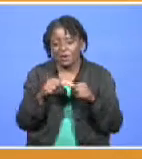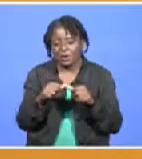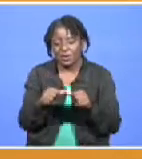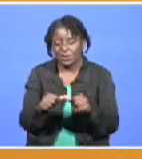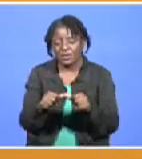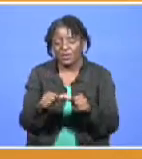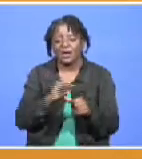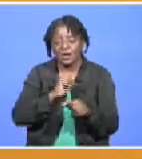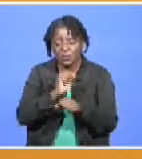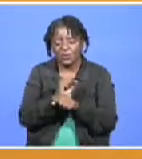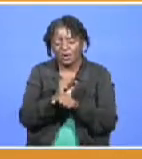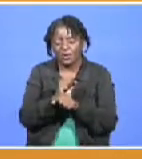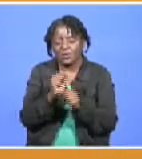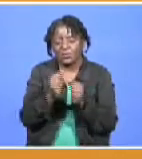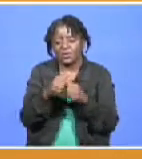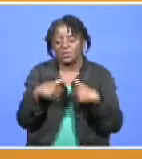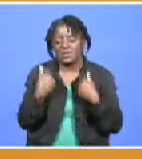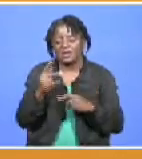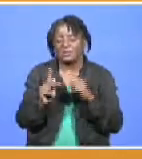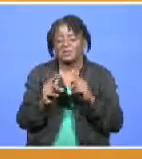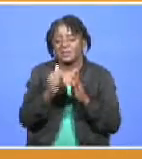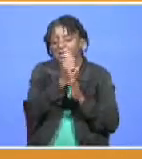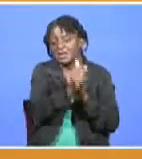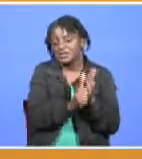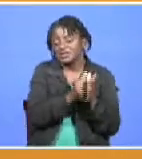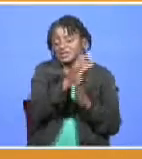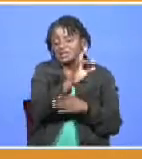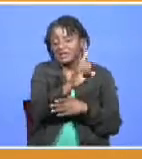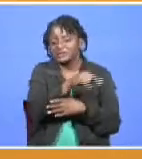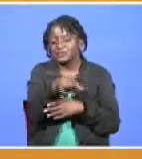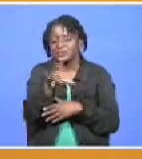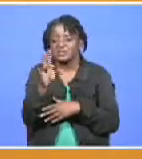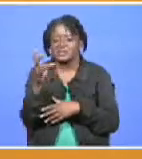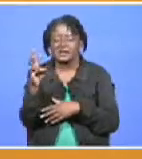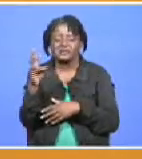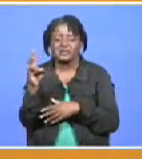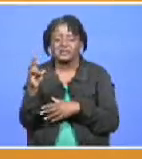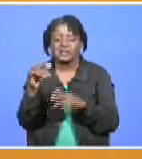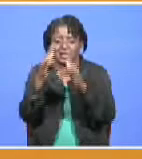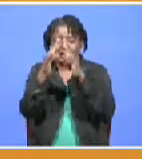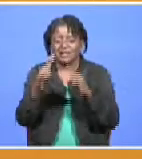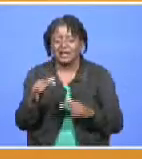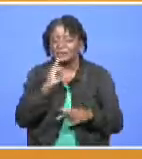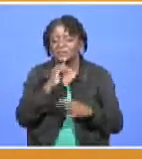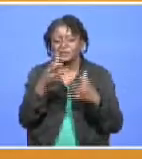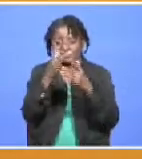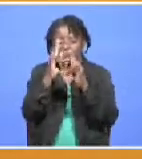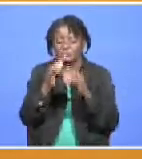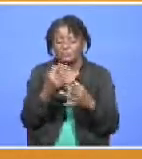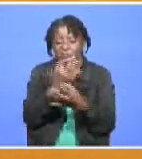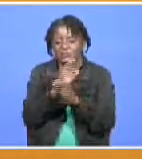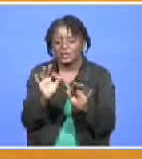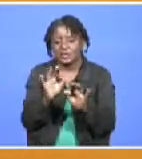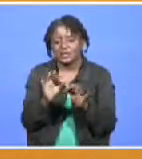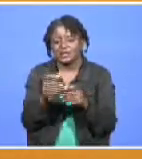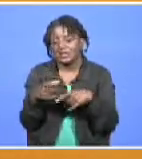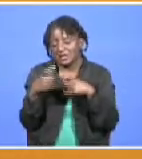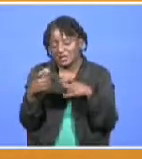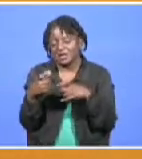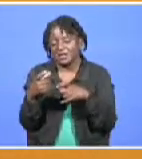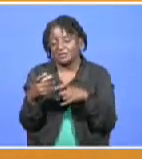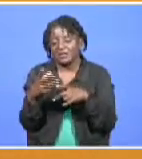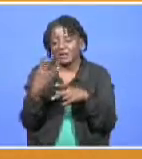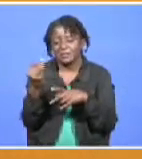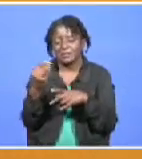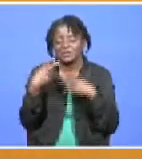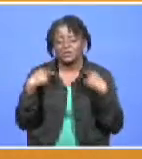to 17, and it's a camp that I run. It's free of charge, and you know, I give them uniform, and well, just help in the community, you